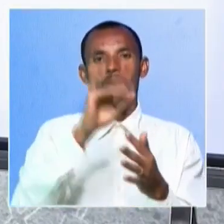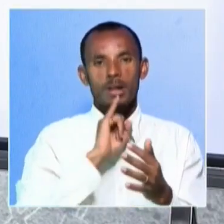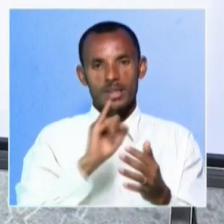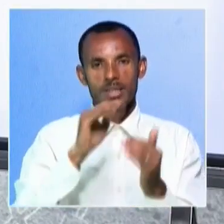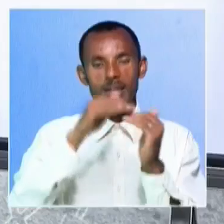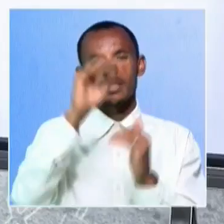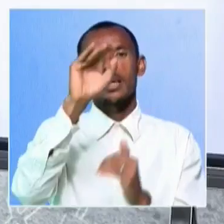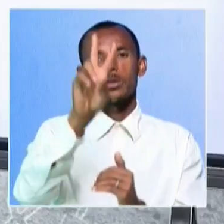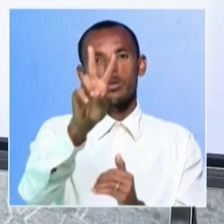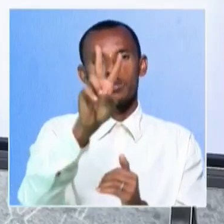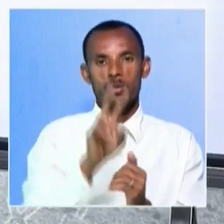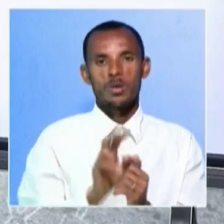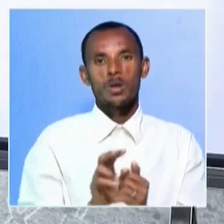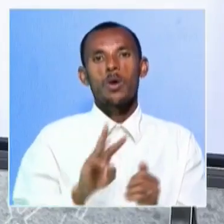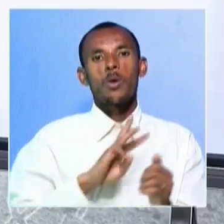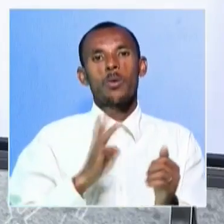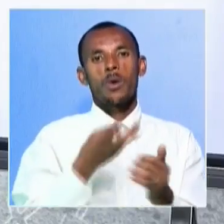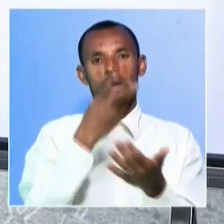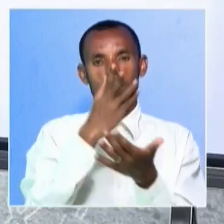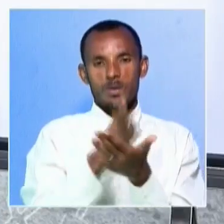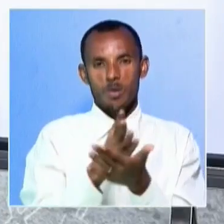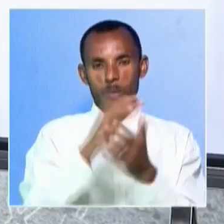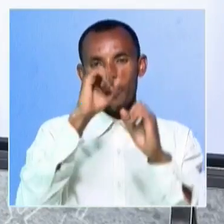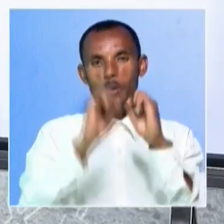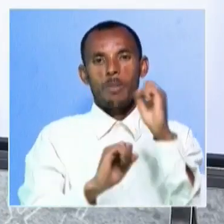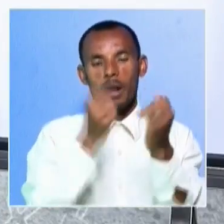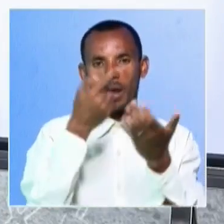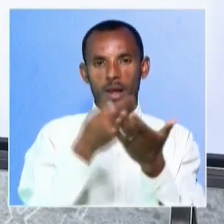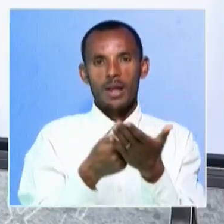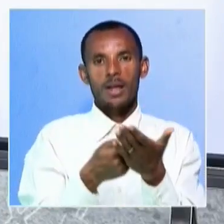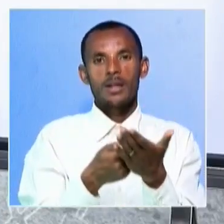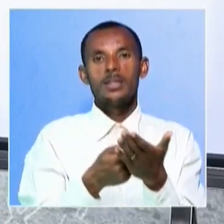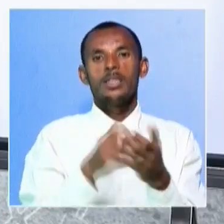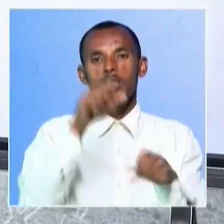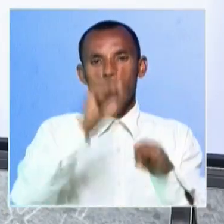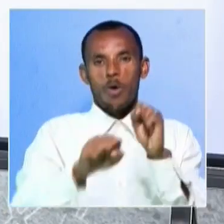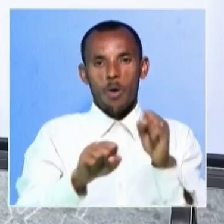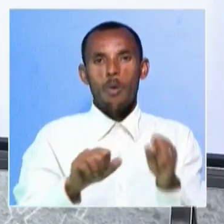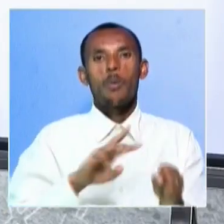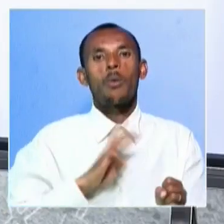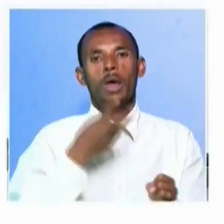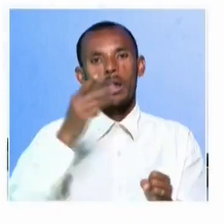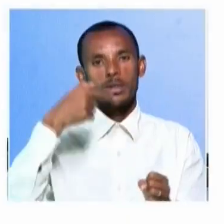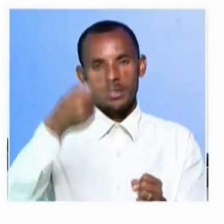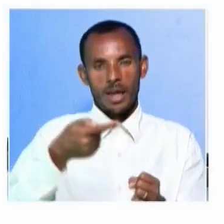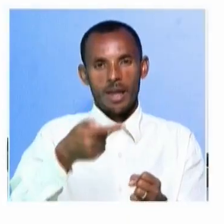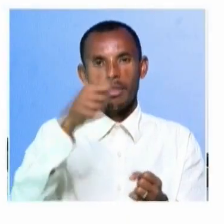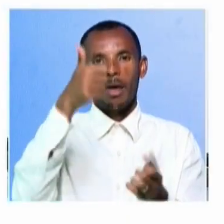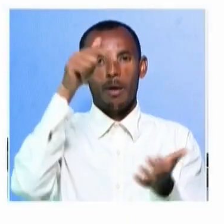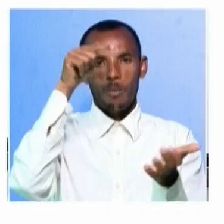greater than 2, we stop comparing here. So this